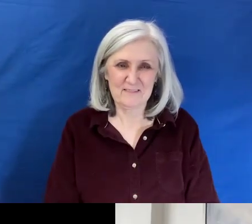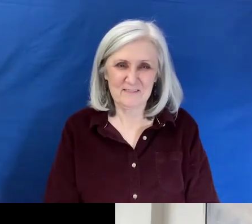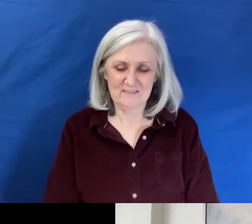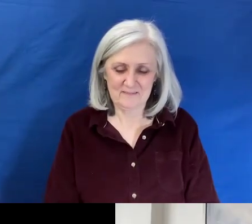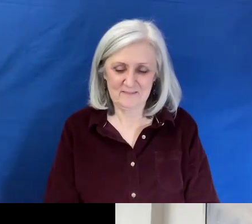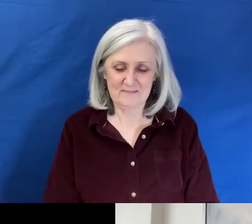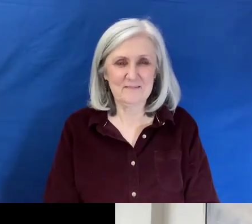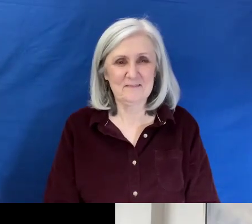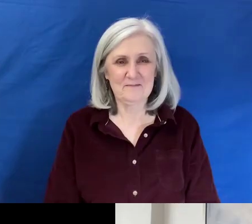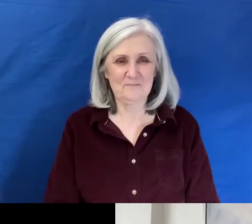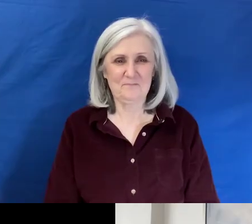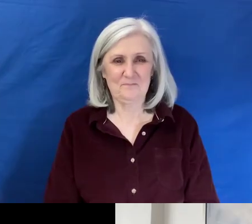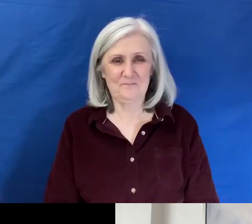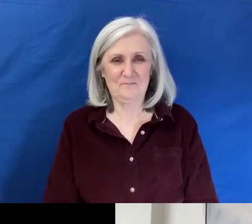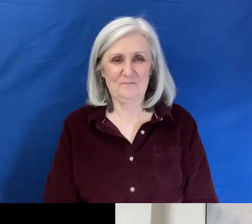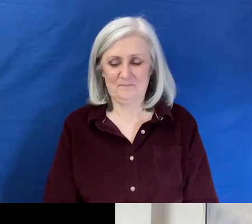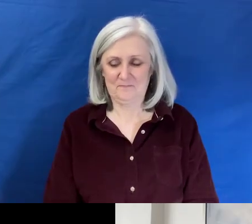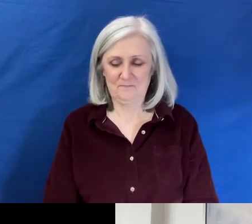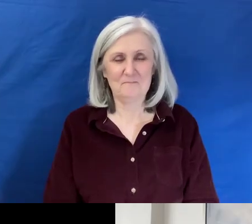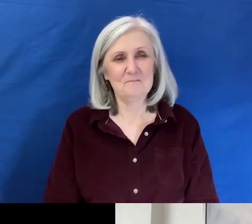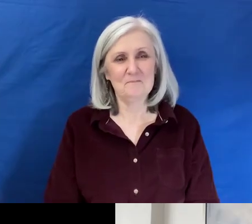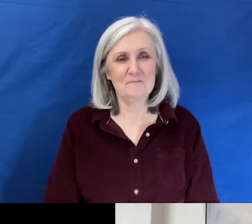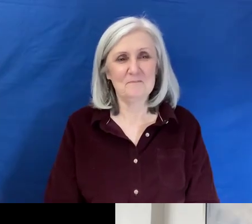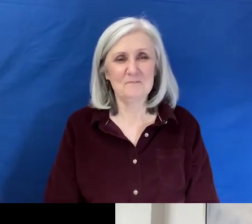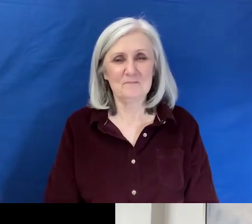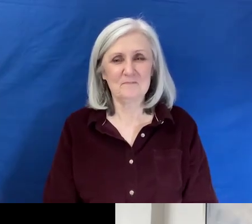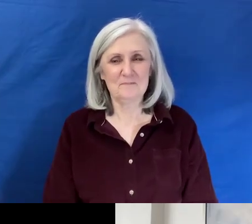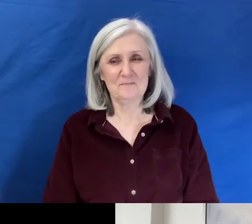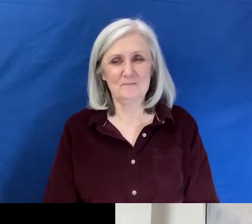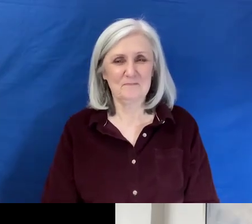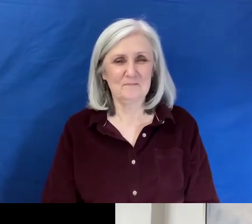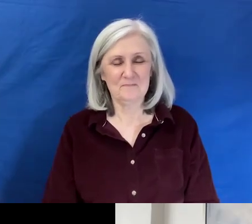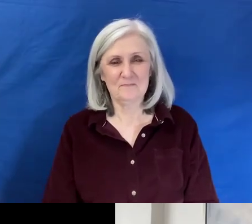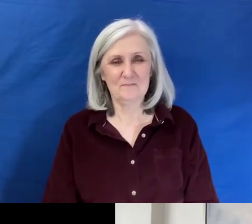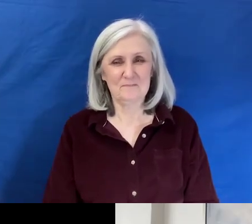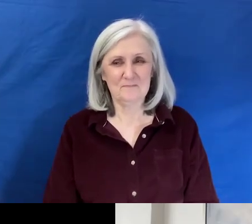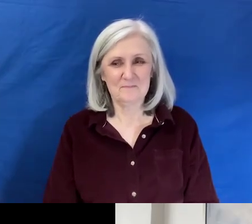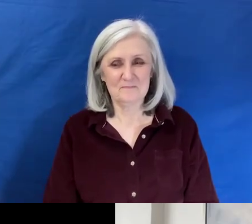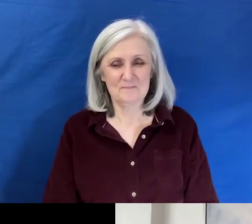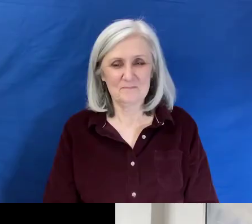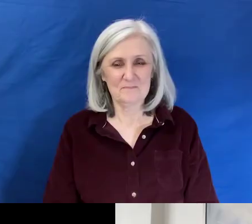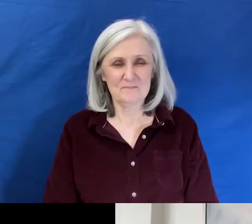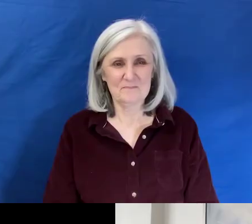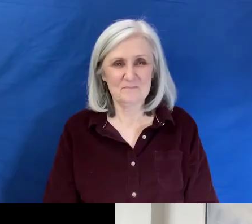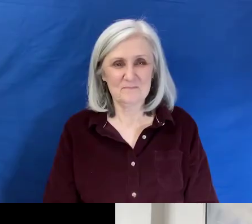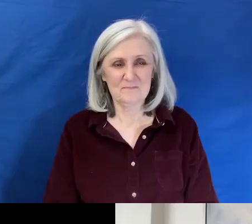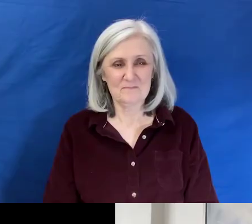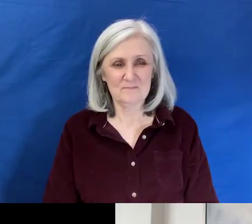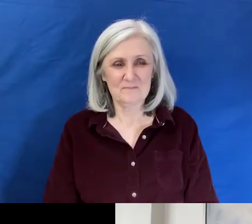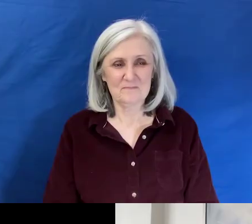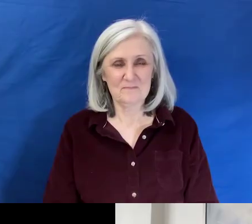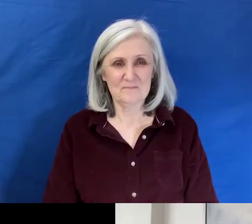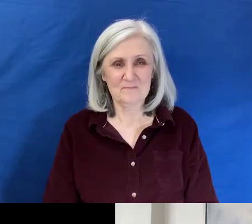new TV shows sometimes come from a different city and out of unexpected, and sometimes they will build their